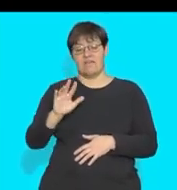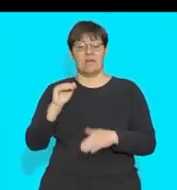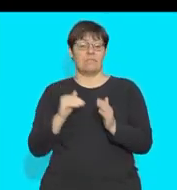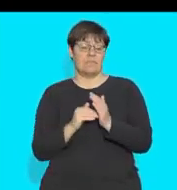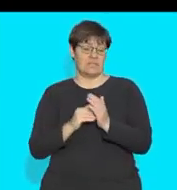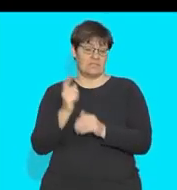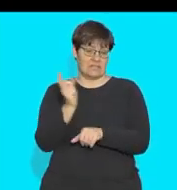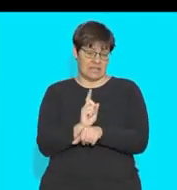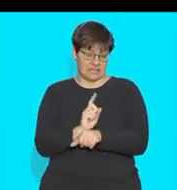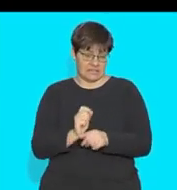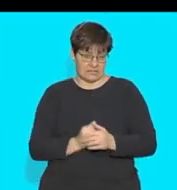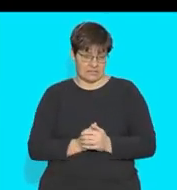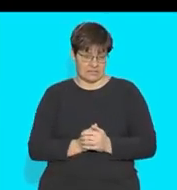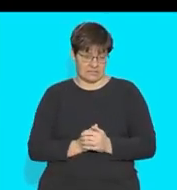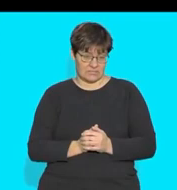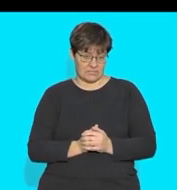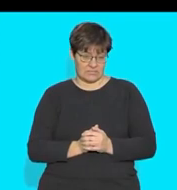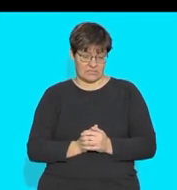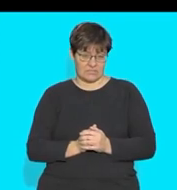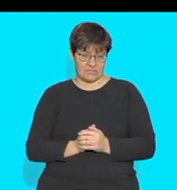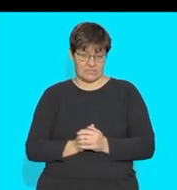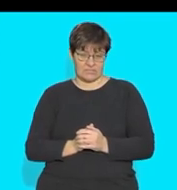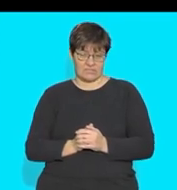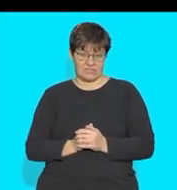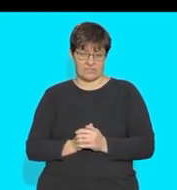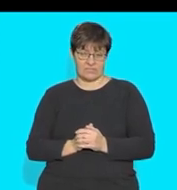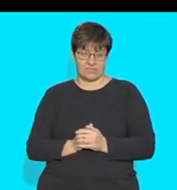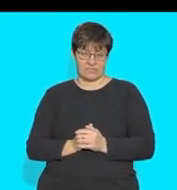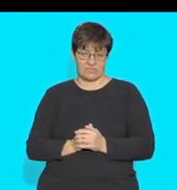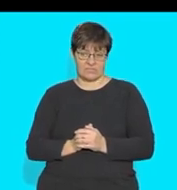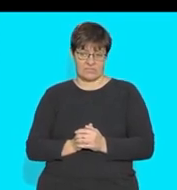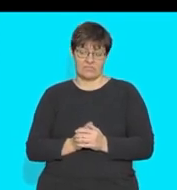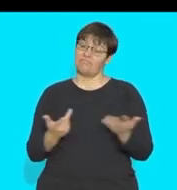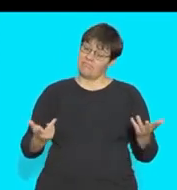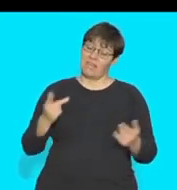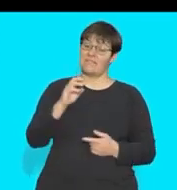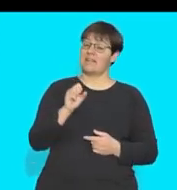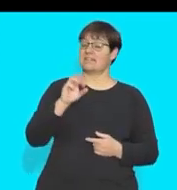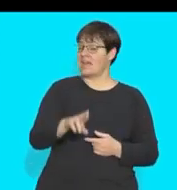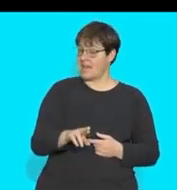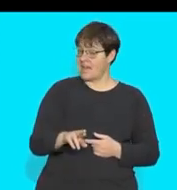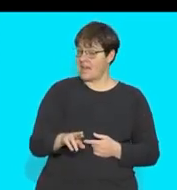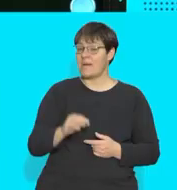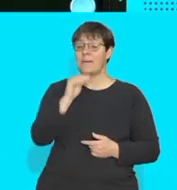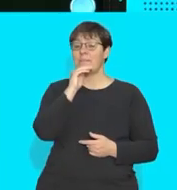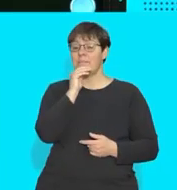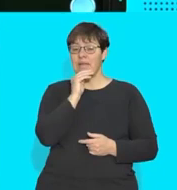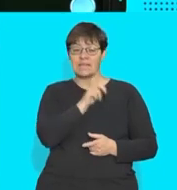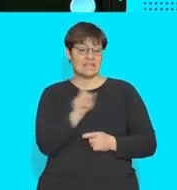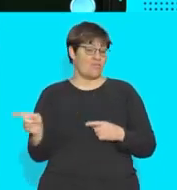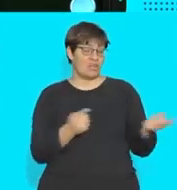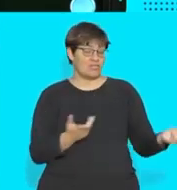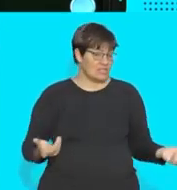0.085 meters per second. Okay, but it's a vector, which means I need a